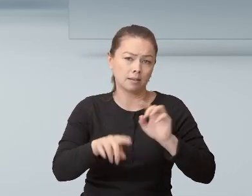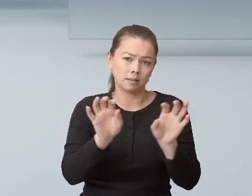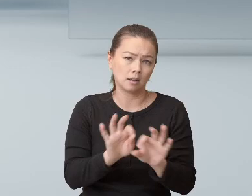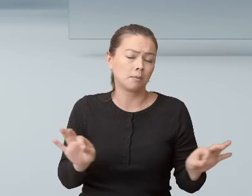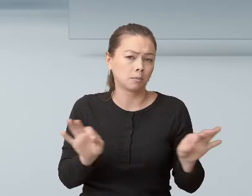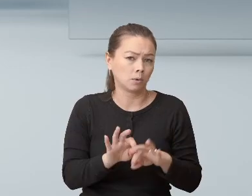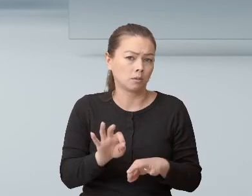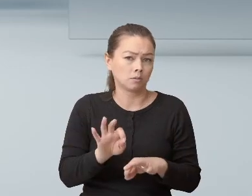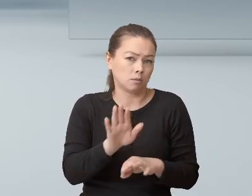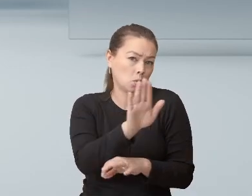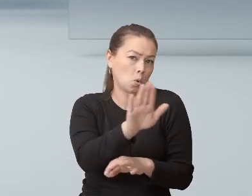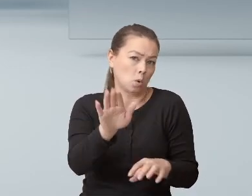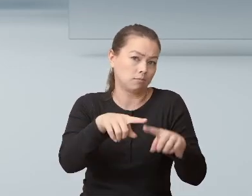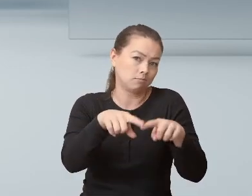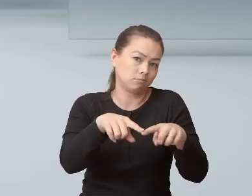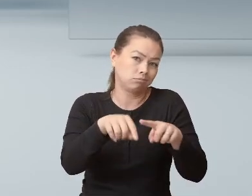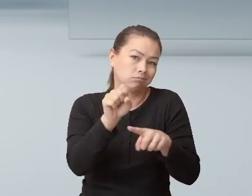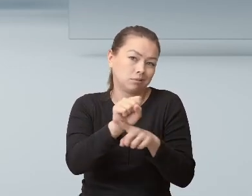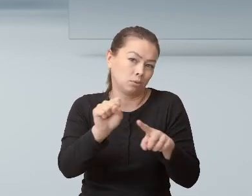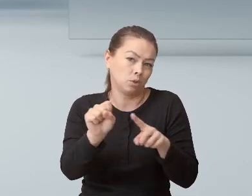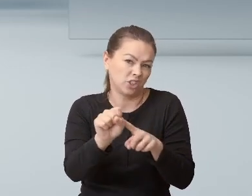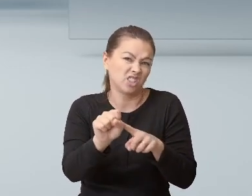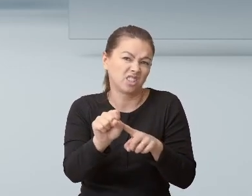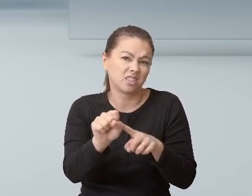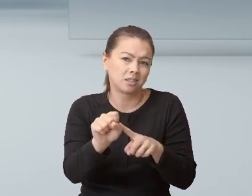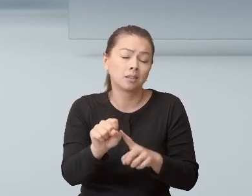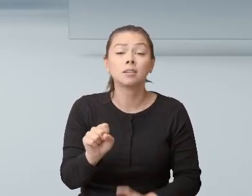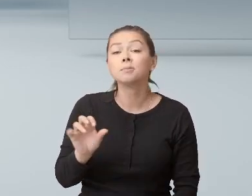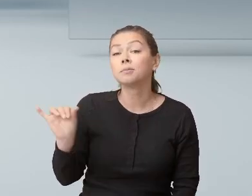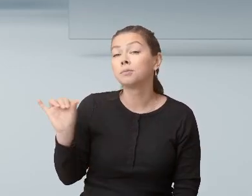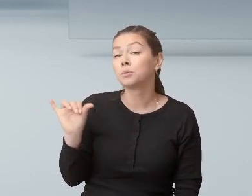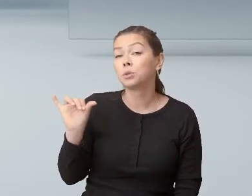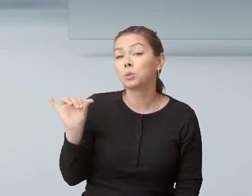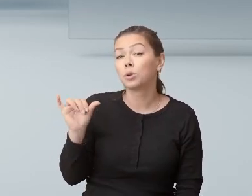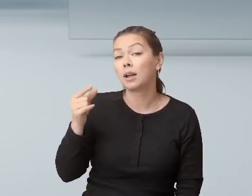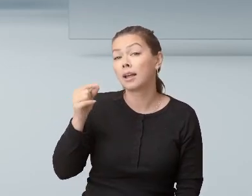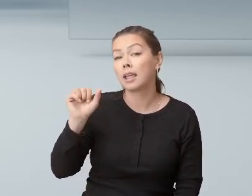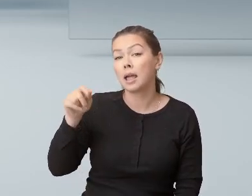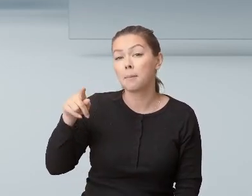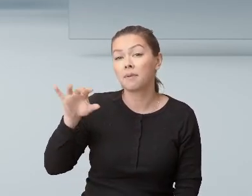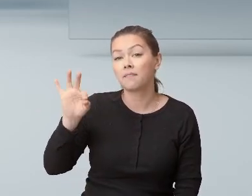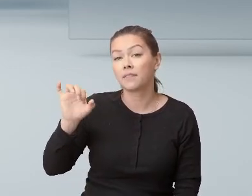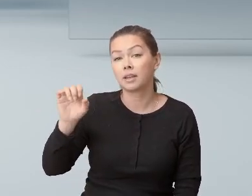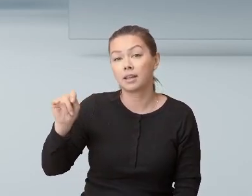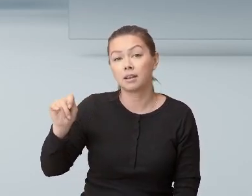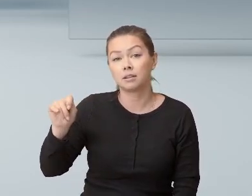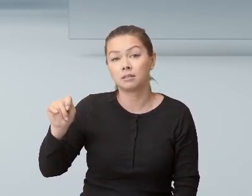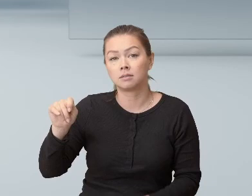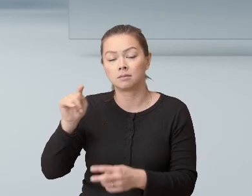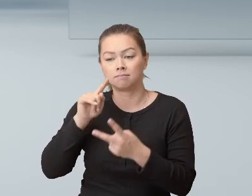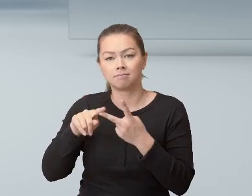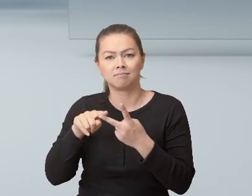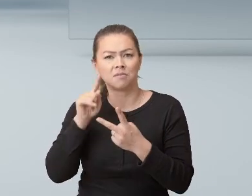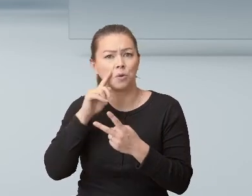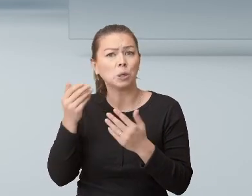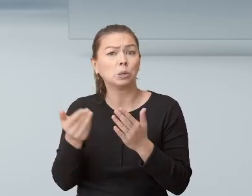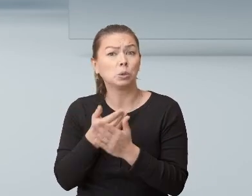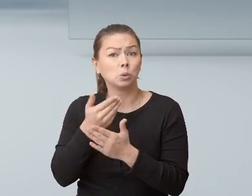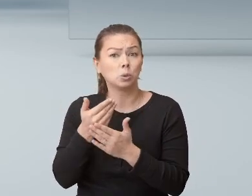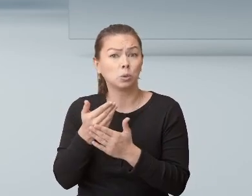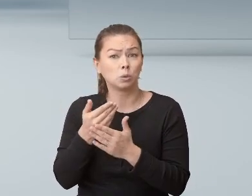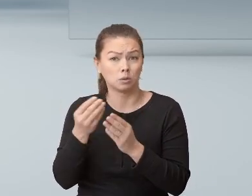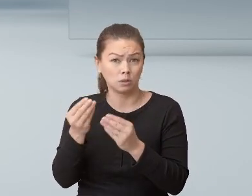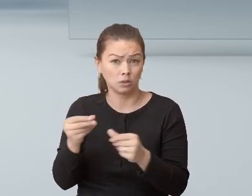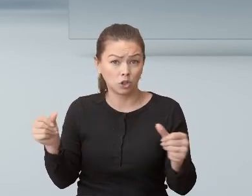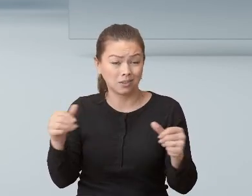consider. That's kind of where the gap fit also comes in for the new solution. If you've narrowed it down, or you're going to use a selection